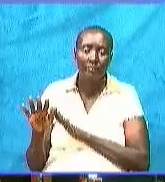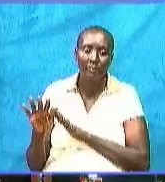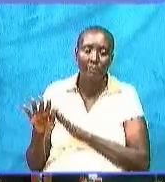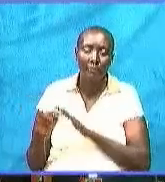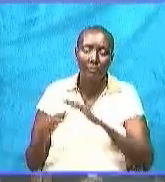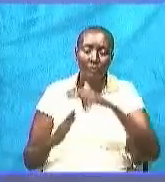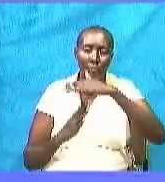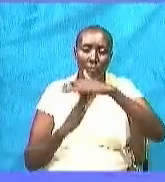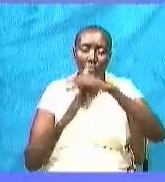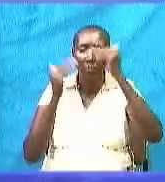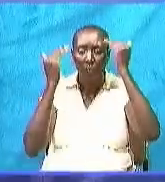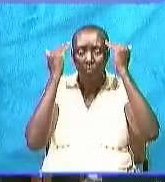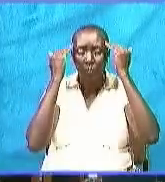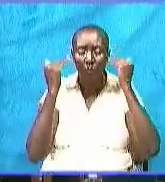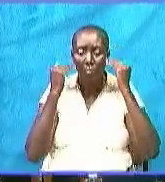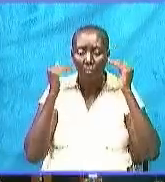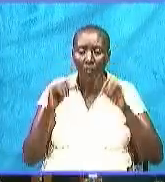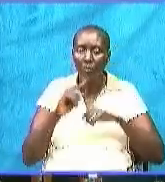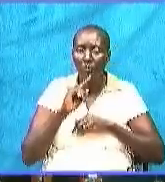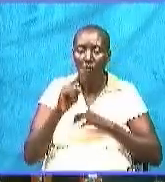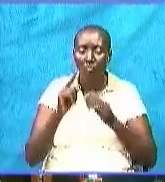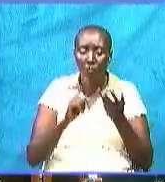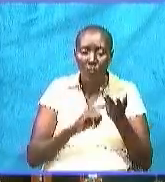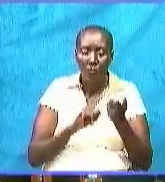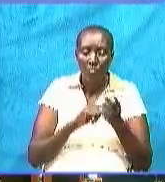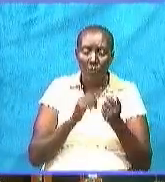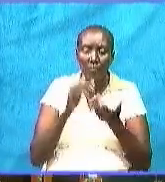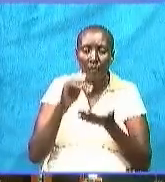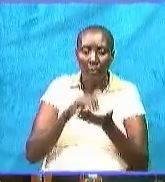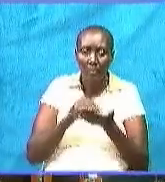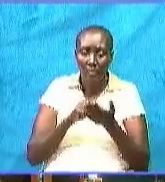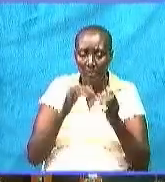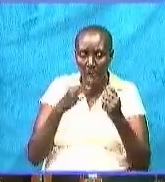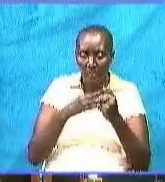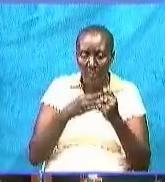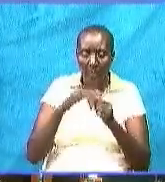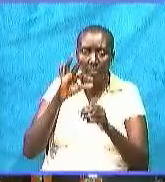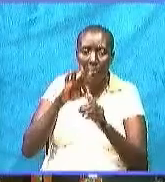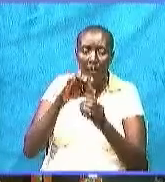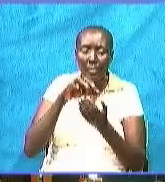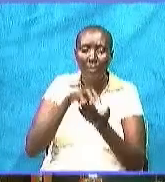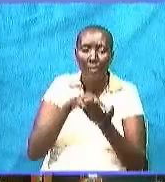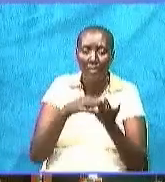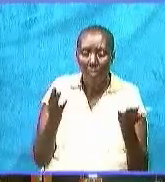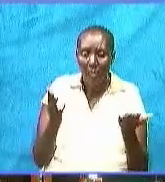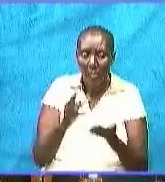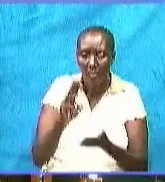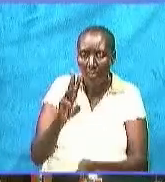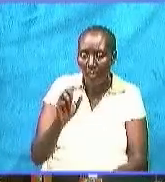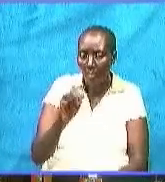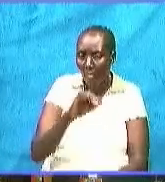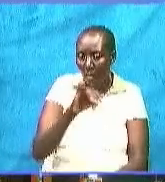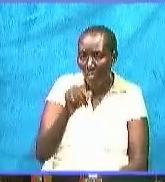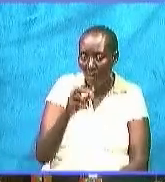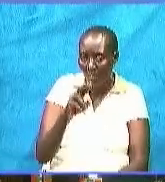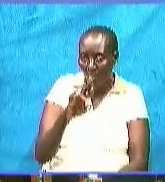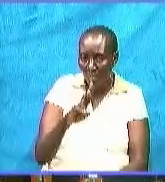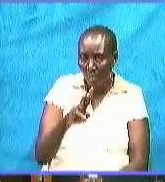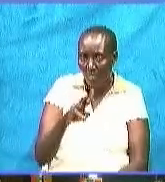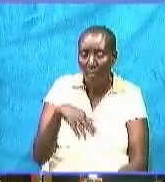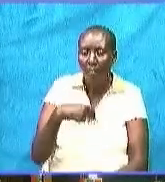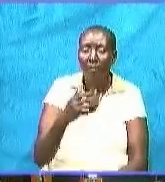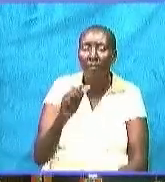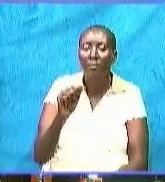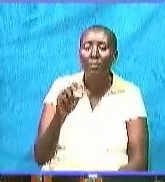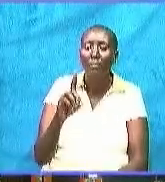The High Court has today ordered a recount of votes in 8 polling stations in Wajir gubernatorial election petition. This is after Adan Mohamed,